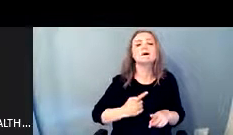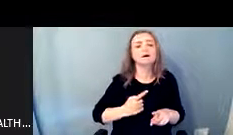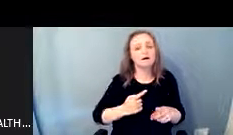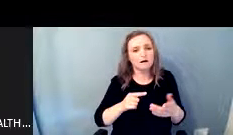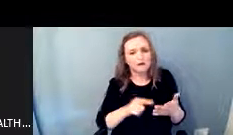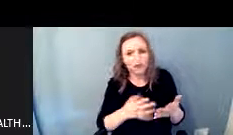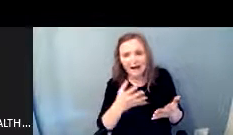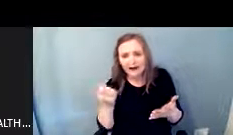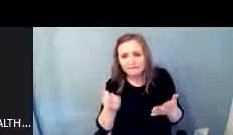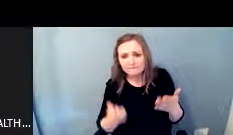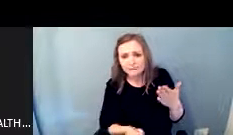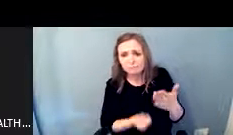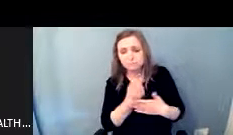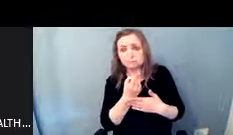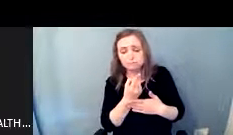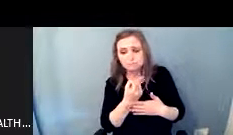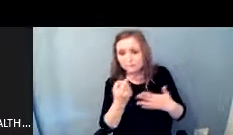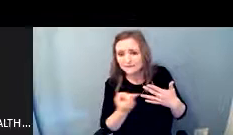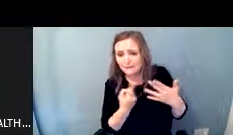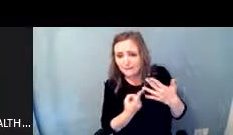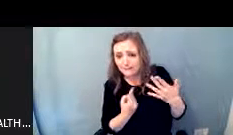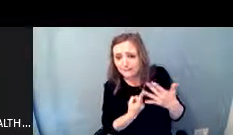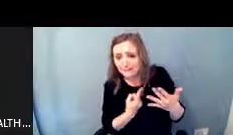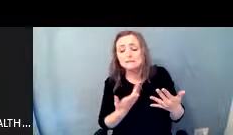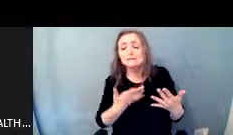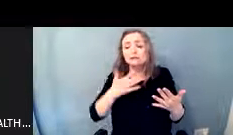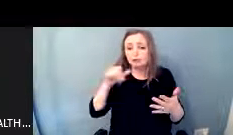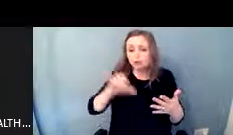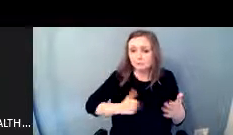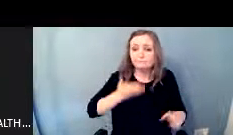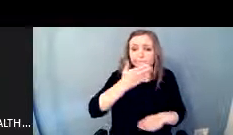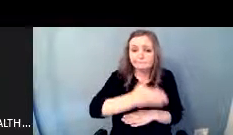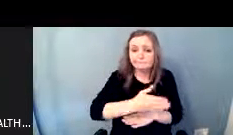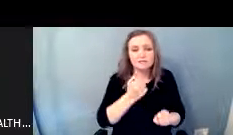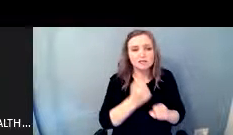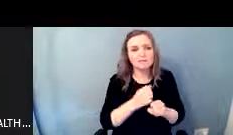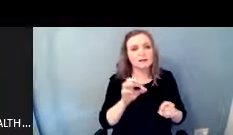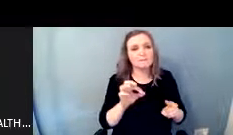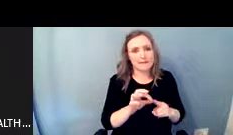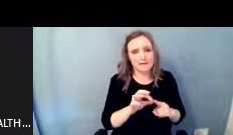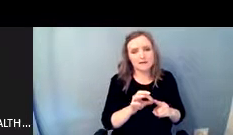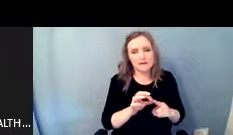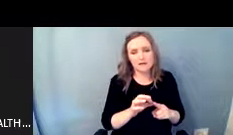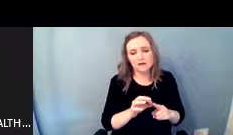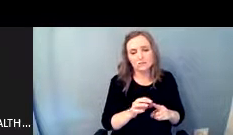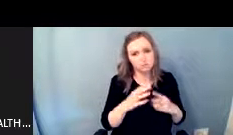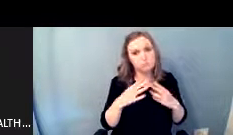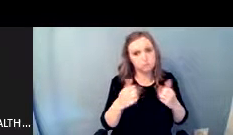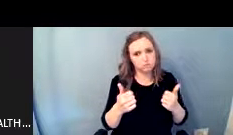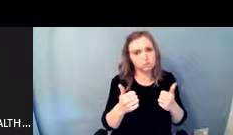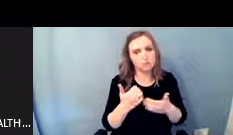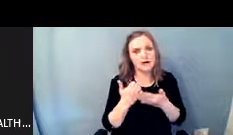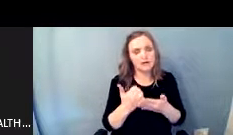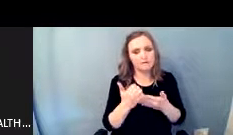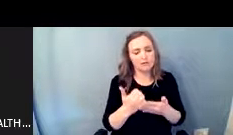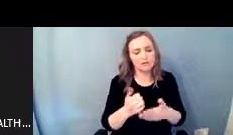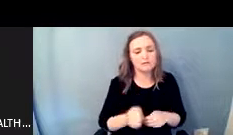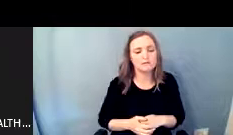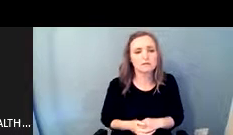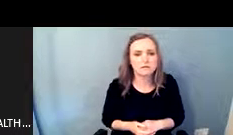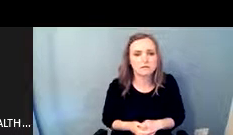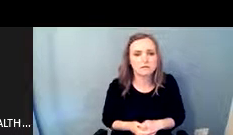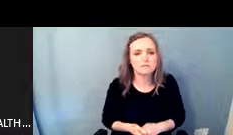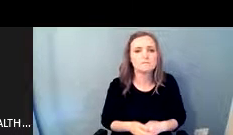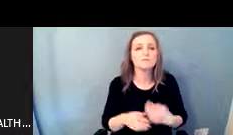significant symptom that meant they should contact their GP. And I think that has proved helpful. And the